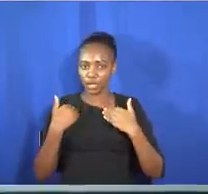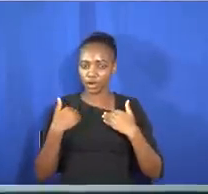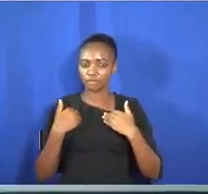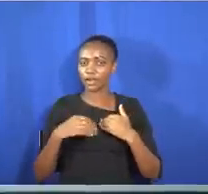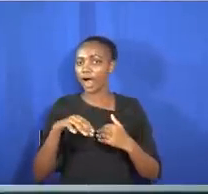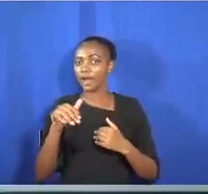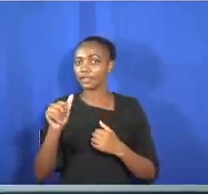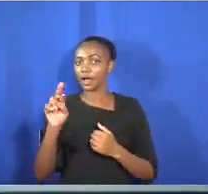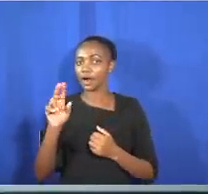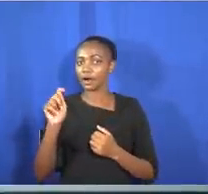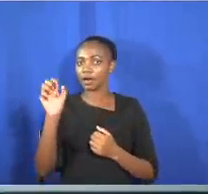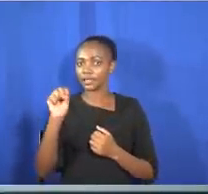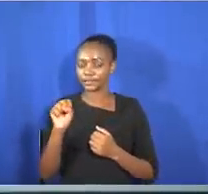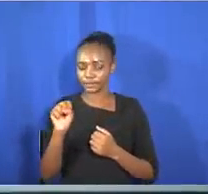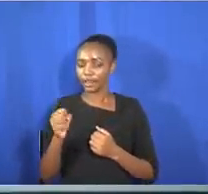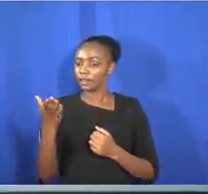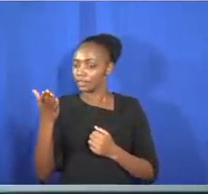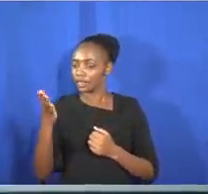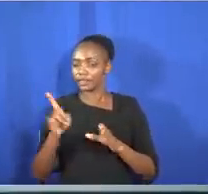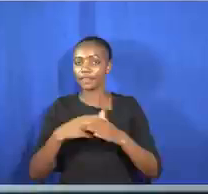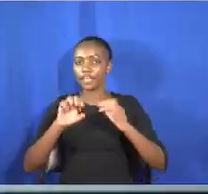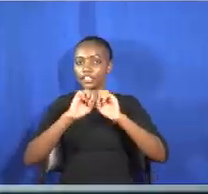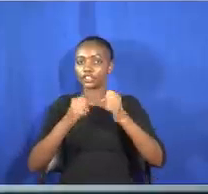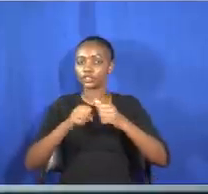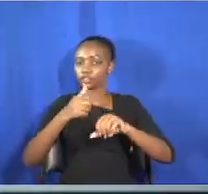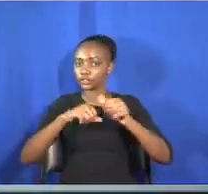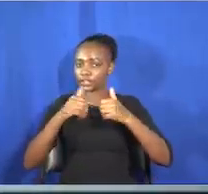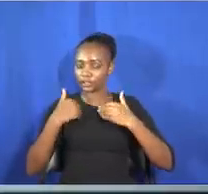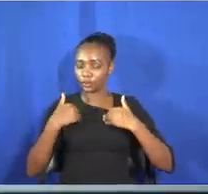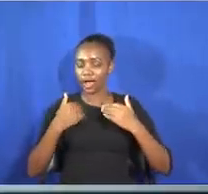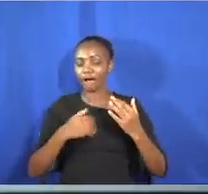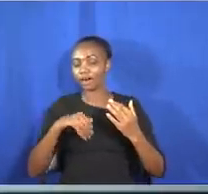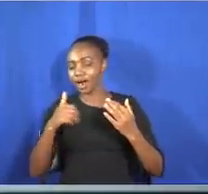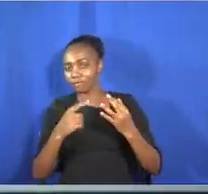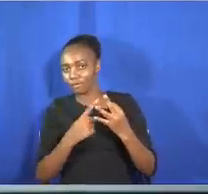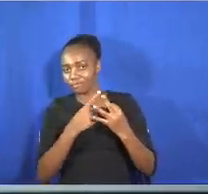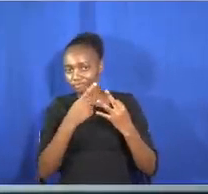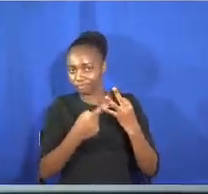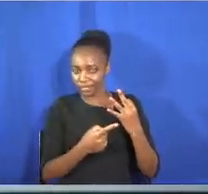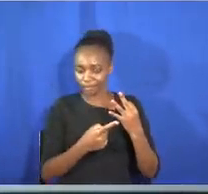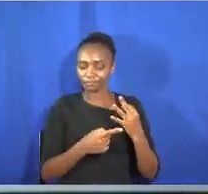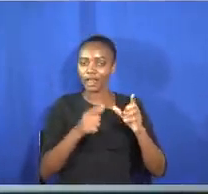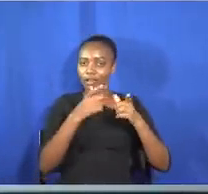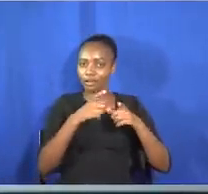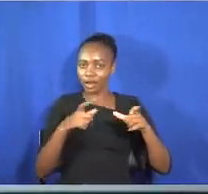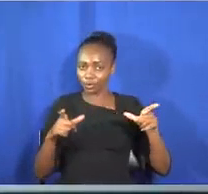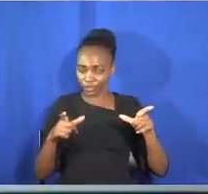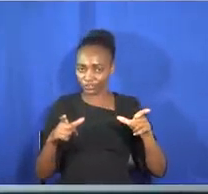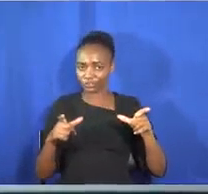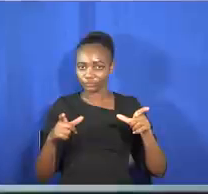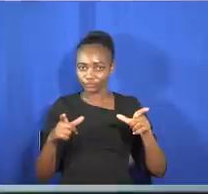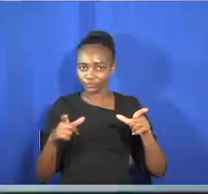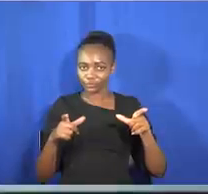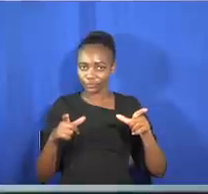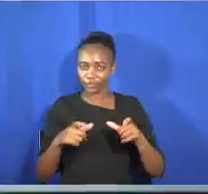here. Then the visual arts there. Then for the social sciences, we have 3 tracks: language